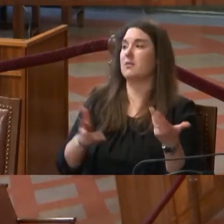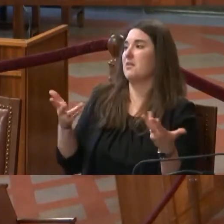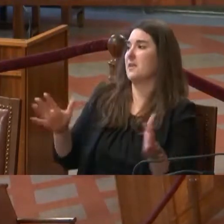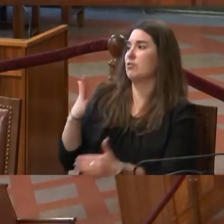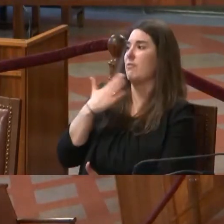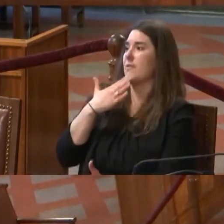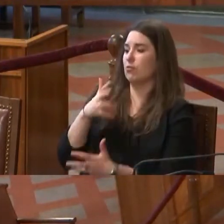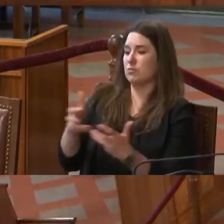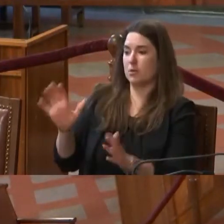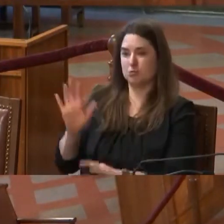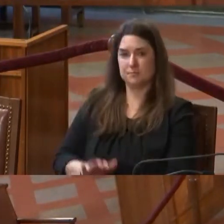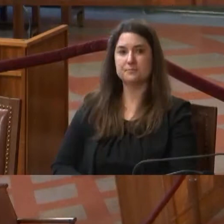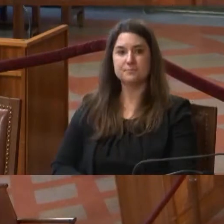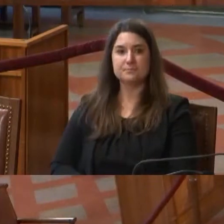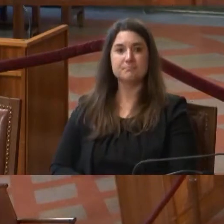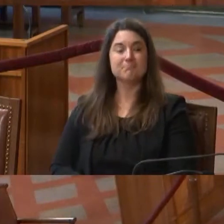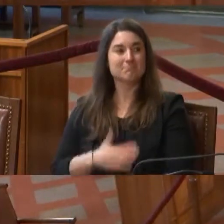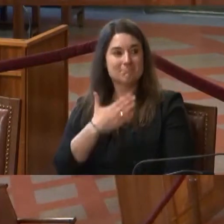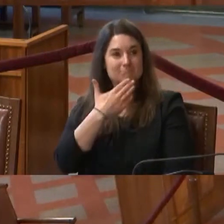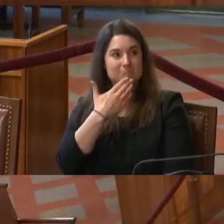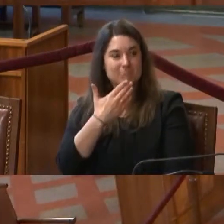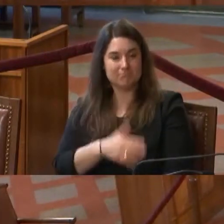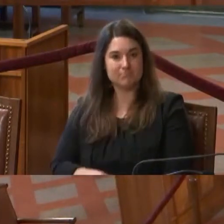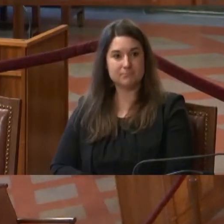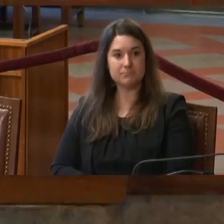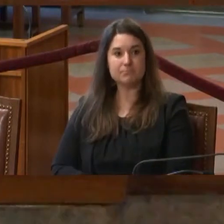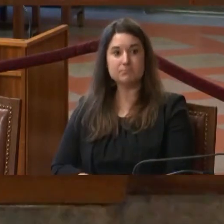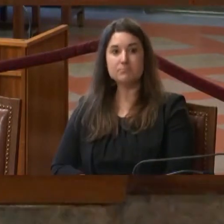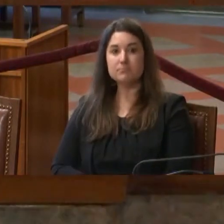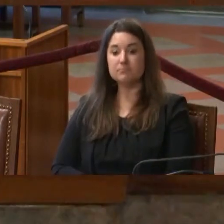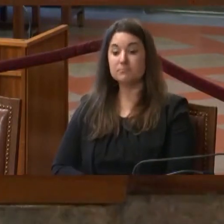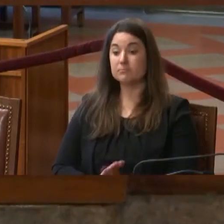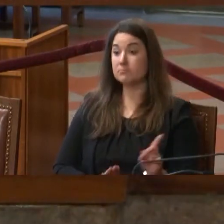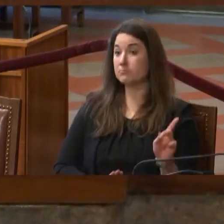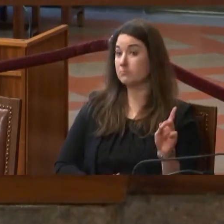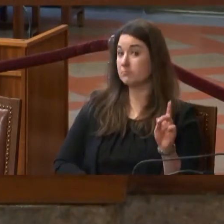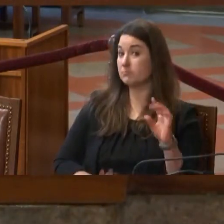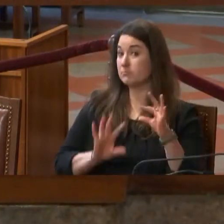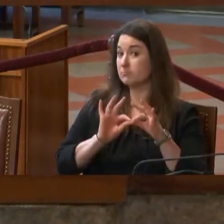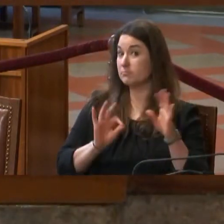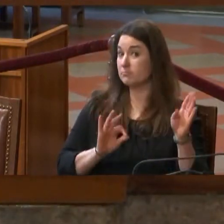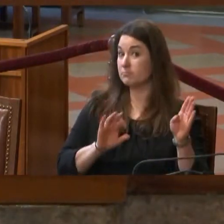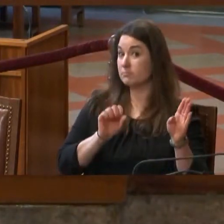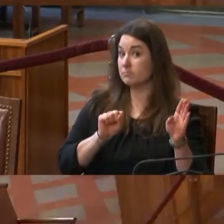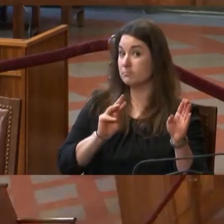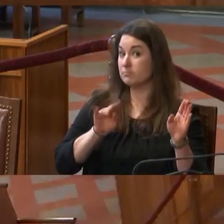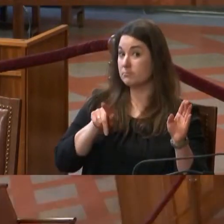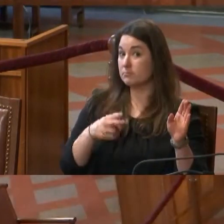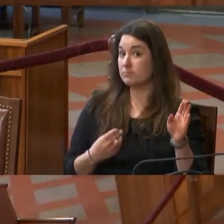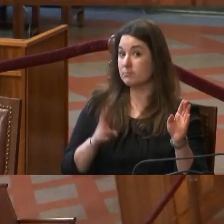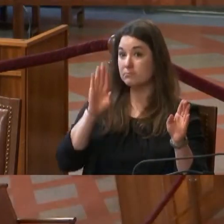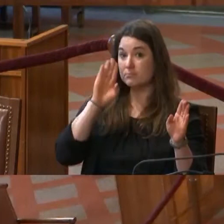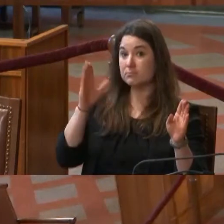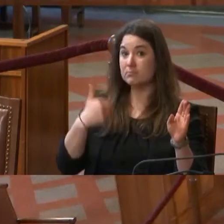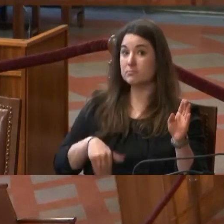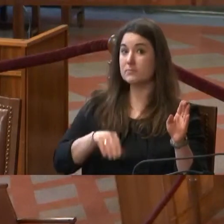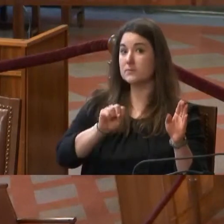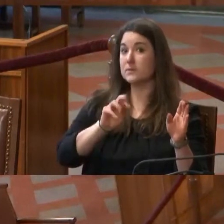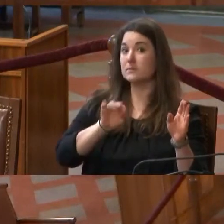Thank you so much. Thank you, Councilwoman. Councilman. Councilwoman Smith. Councilman, this is Councilwoman